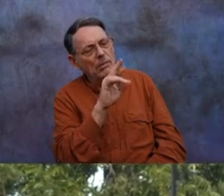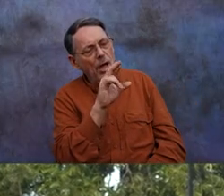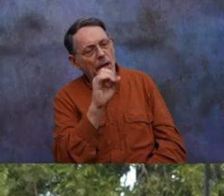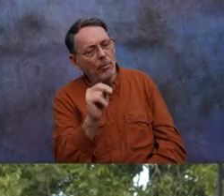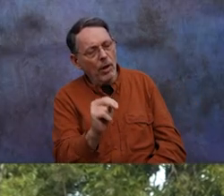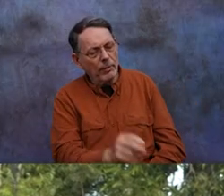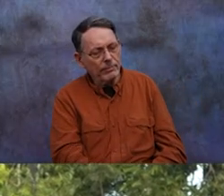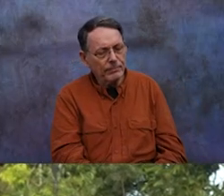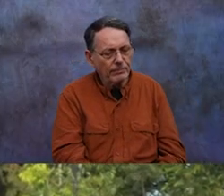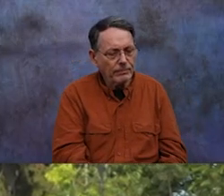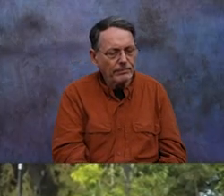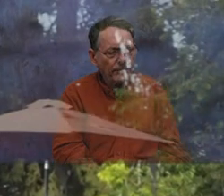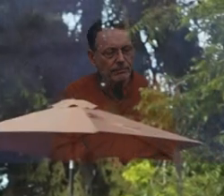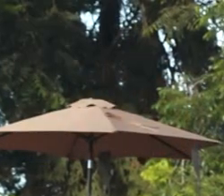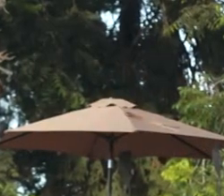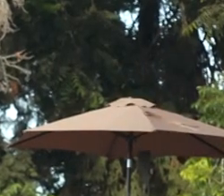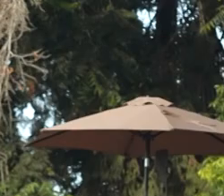Welcome, Chiron.